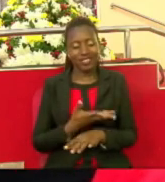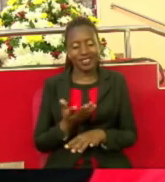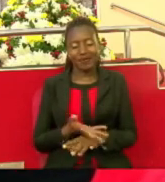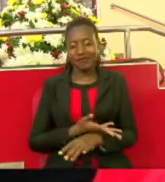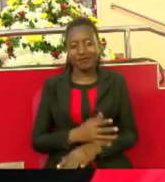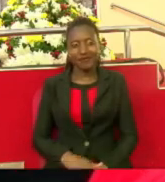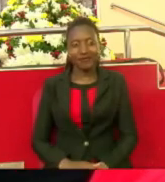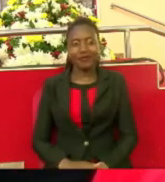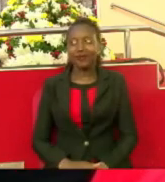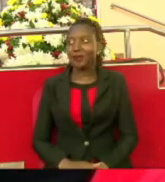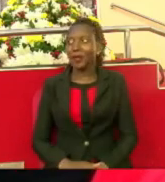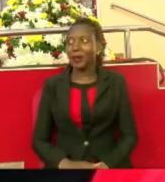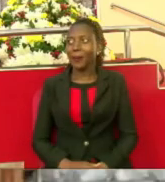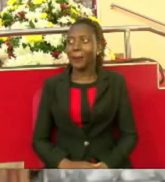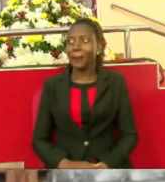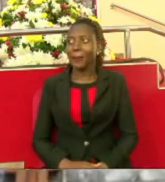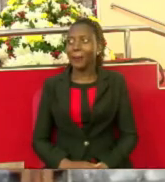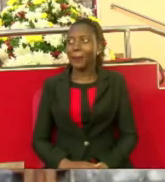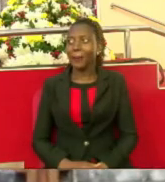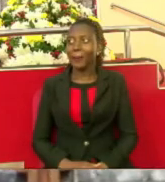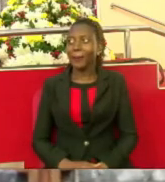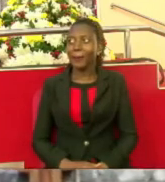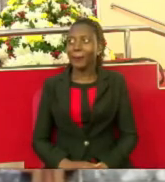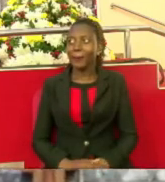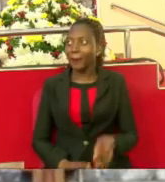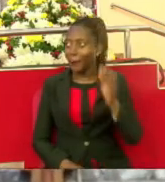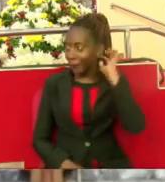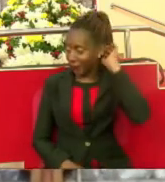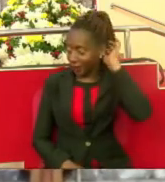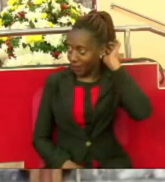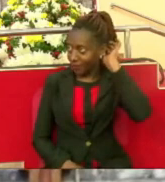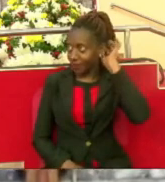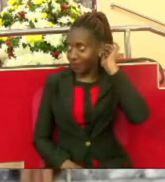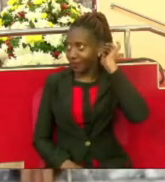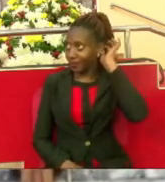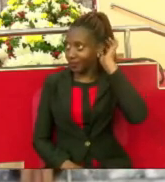Kijana wa, you know when it is said now with the Madharao.